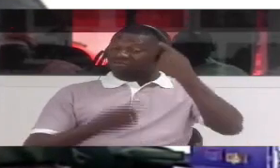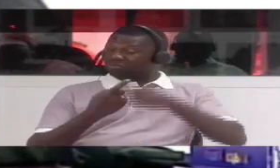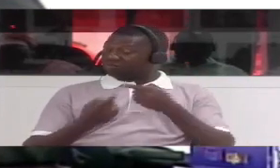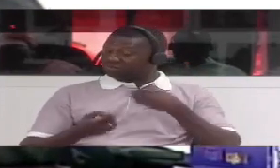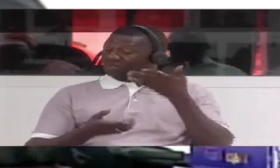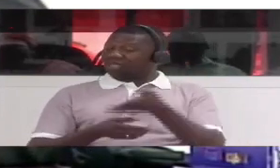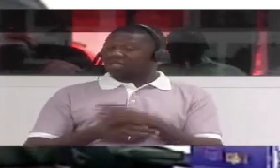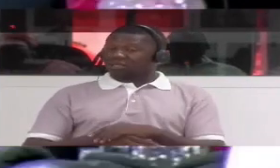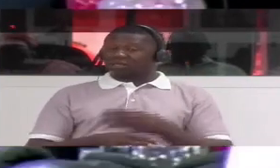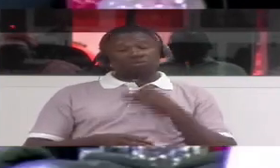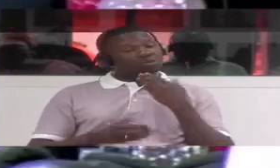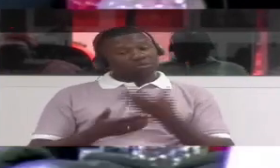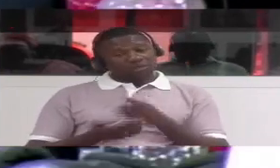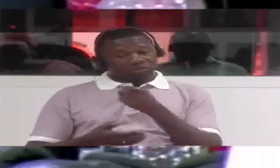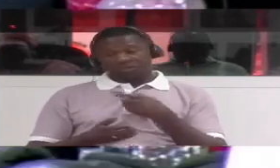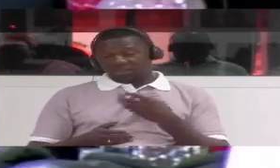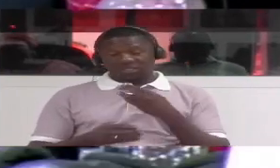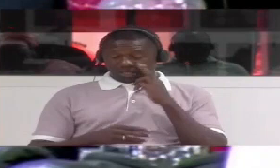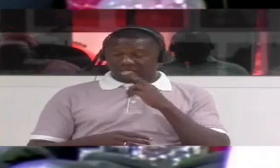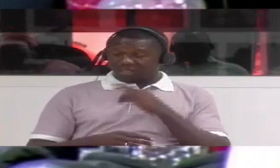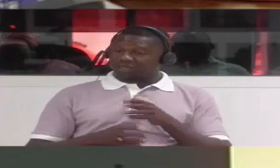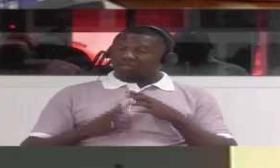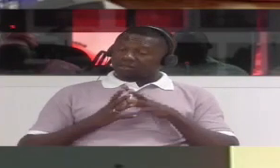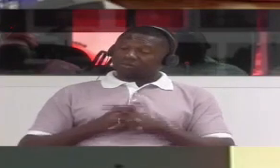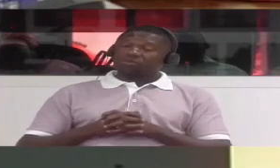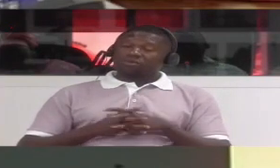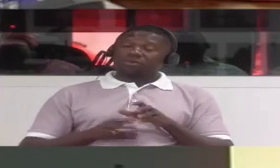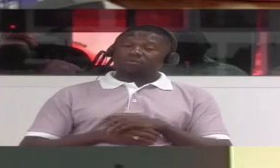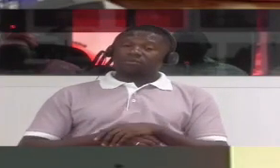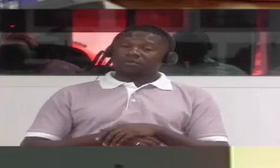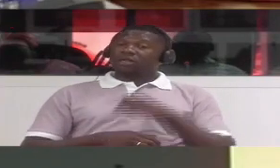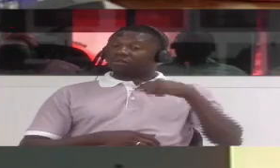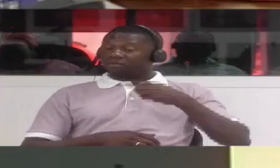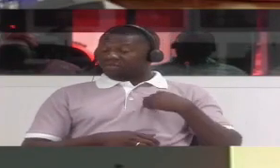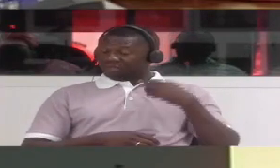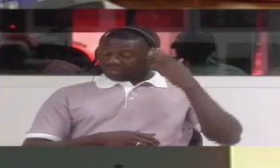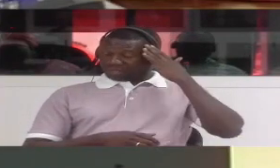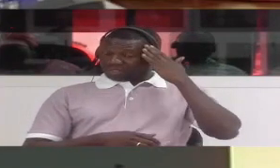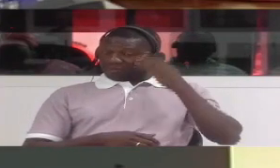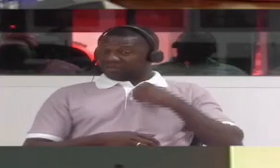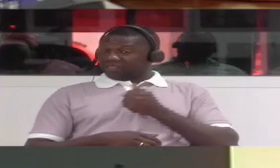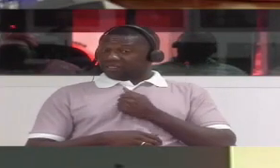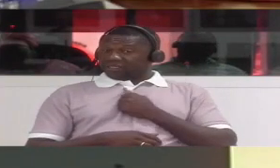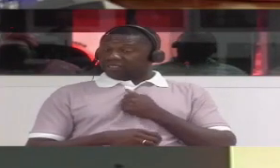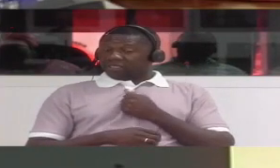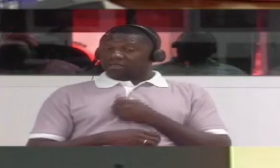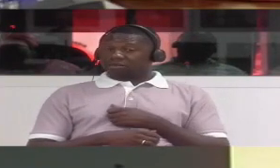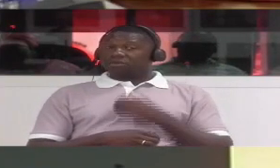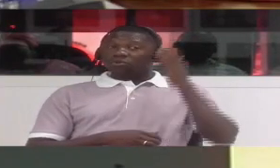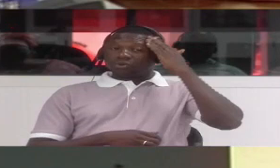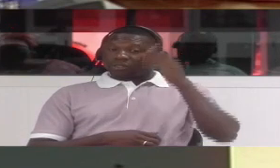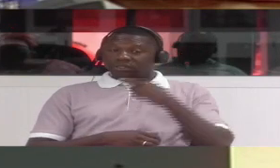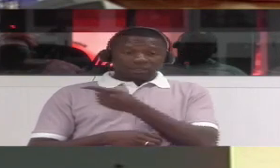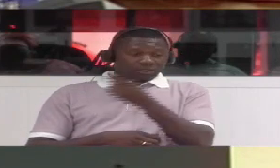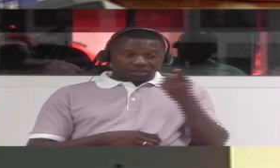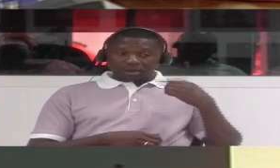comfortable a bit. But then, of course, I remain in terrific fear because knowing the type of people who